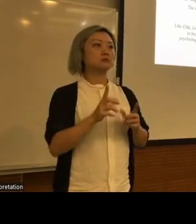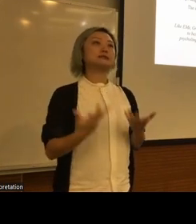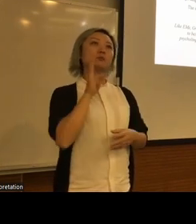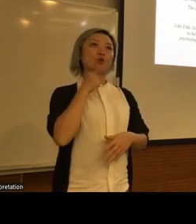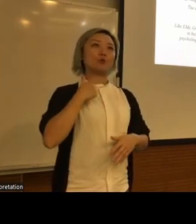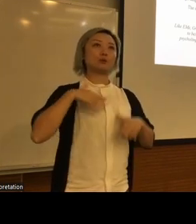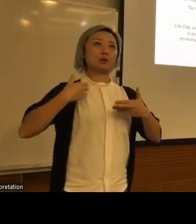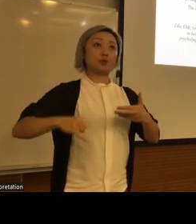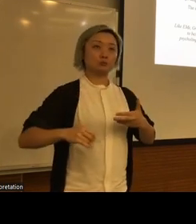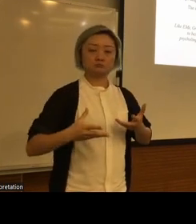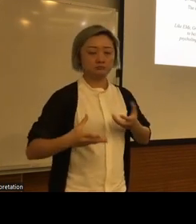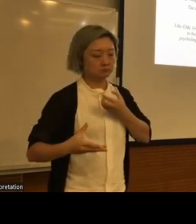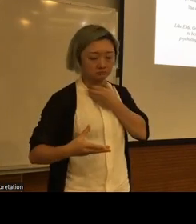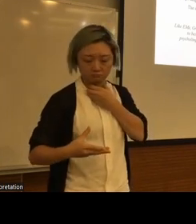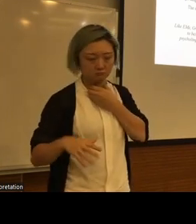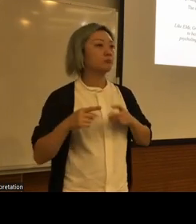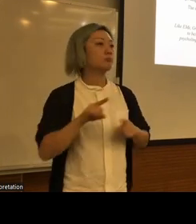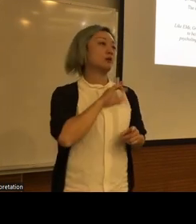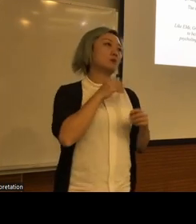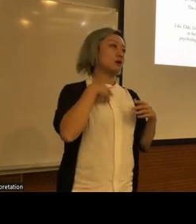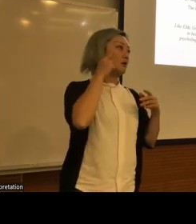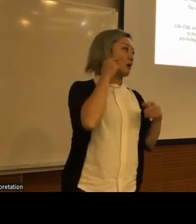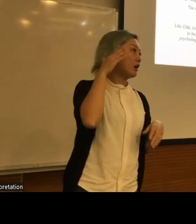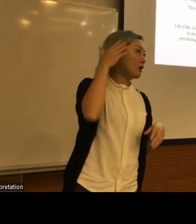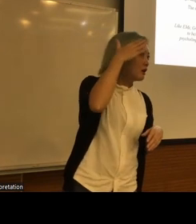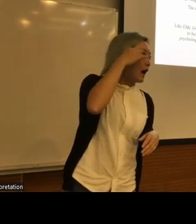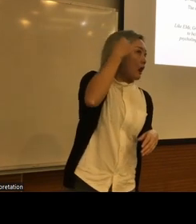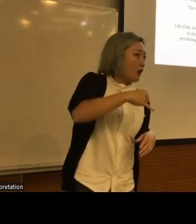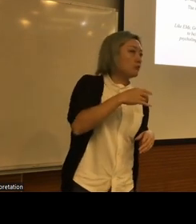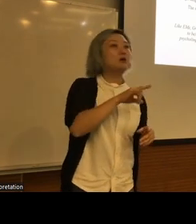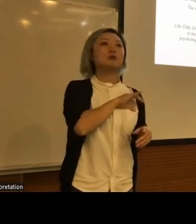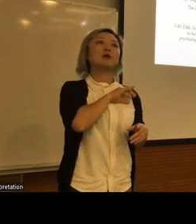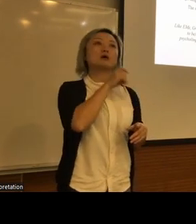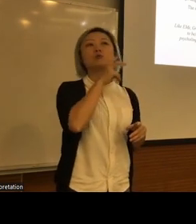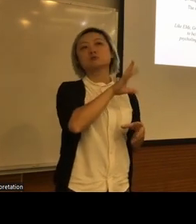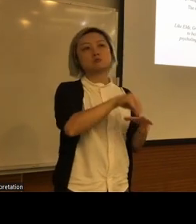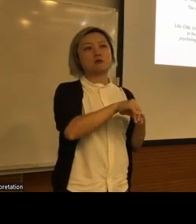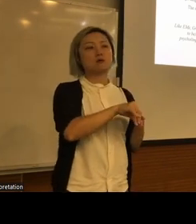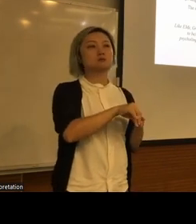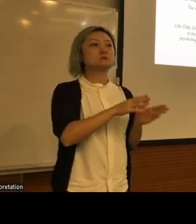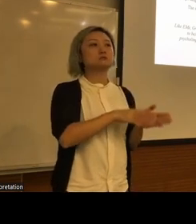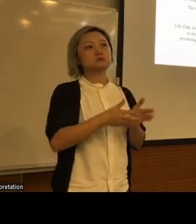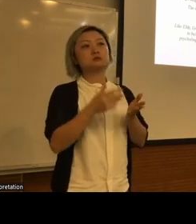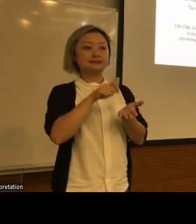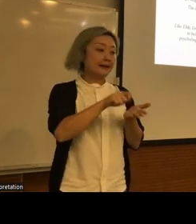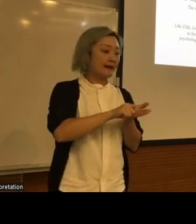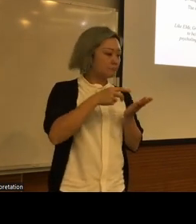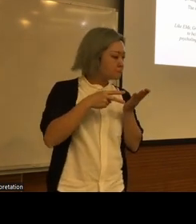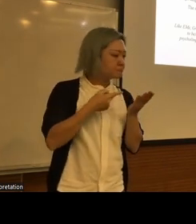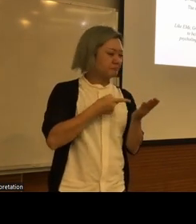production, not available for comprehension, and it's not the same for written and